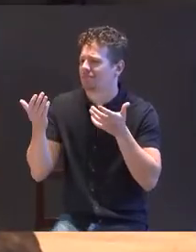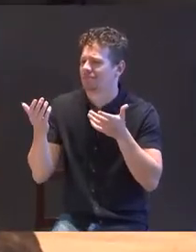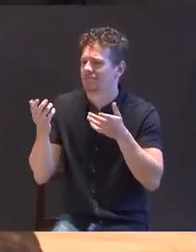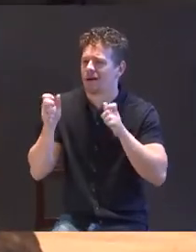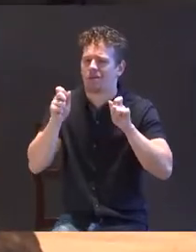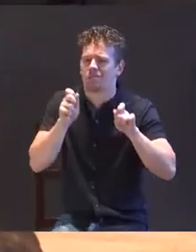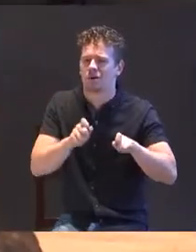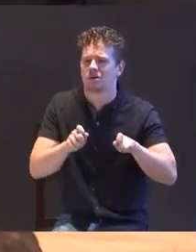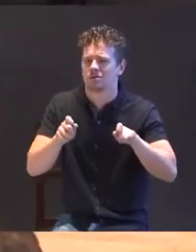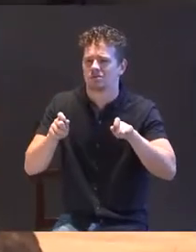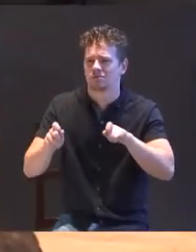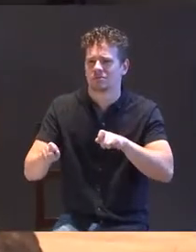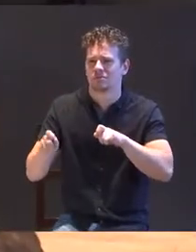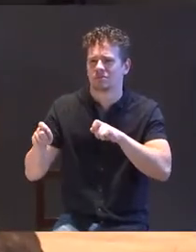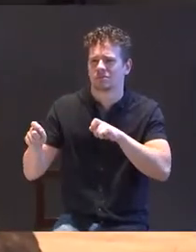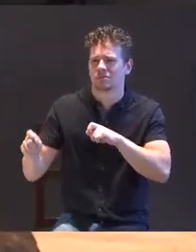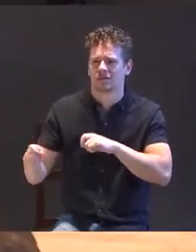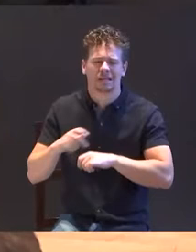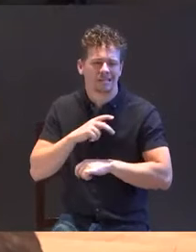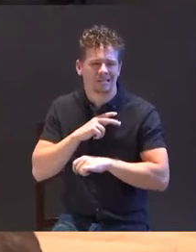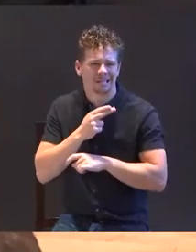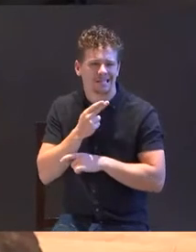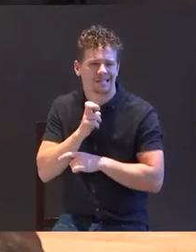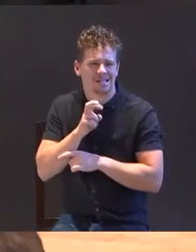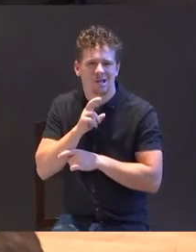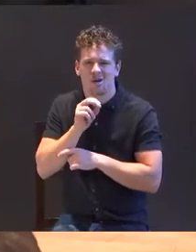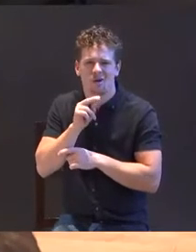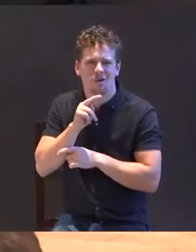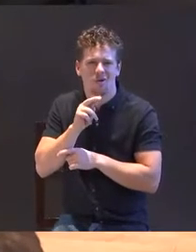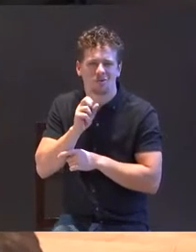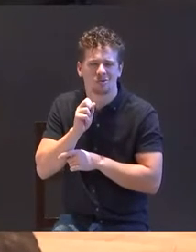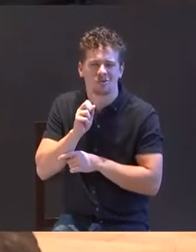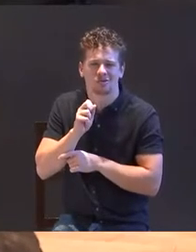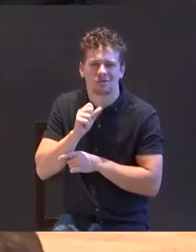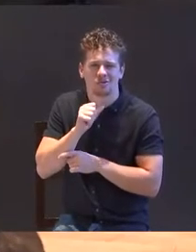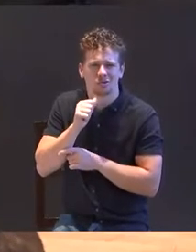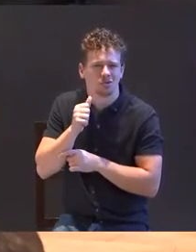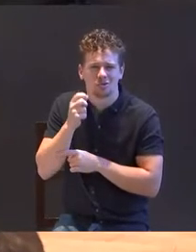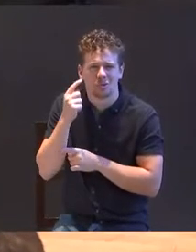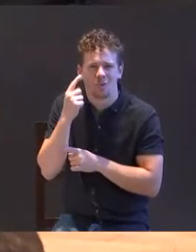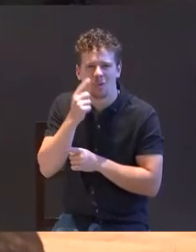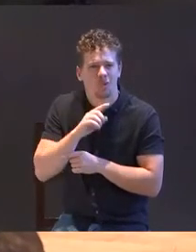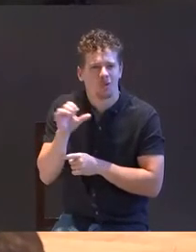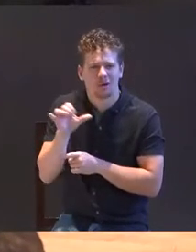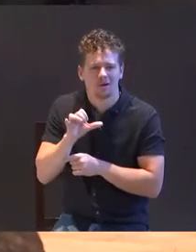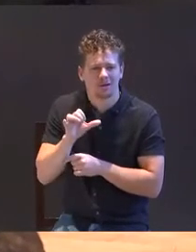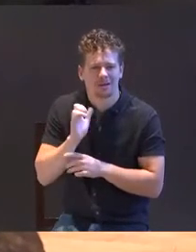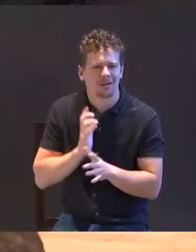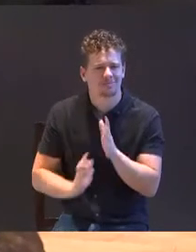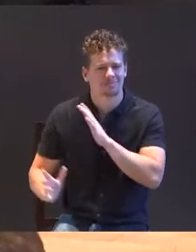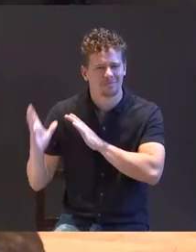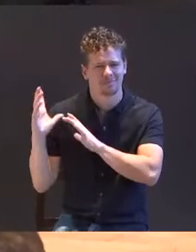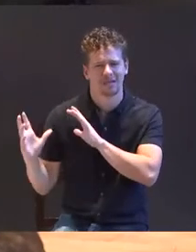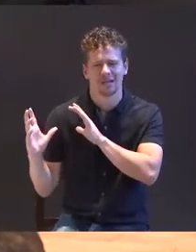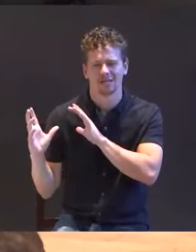Heroes don't look like they used to. They look like you